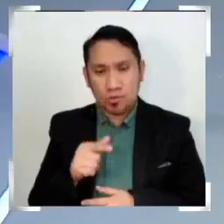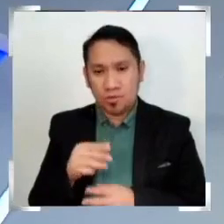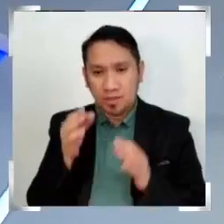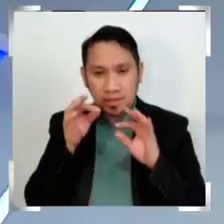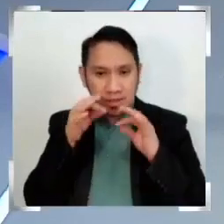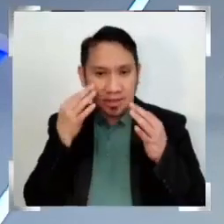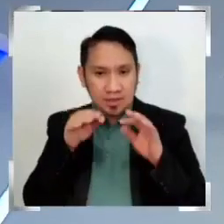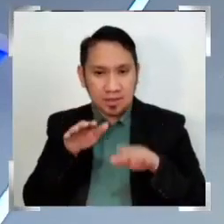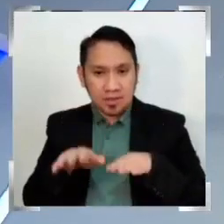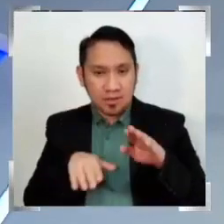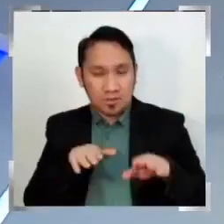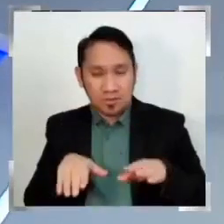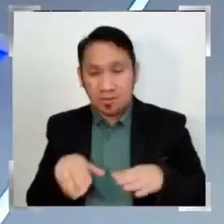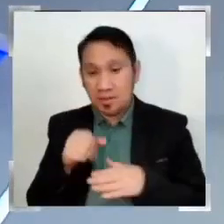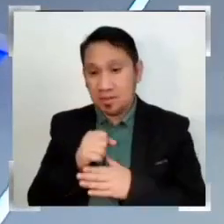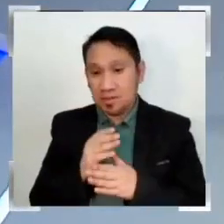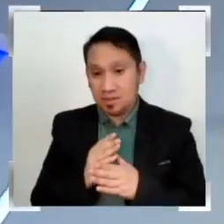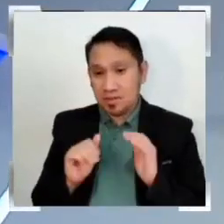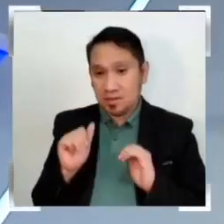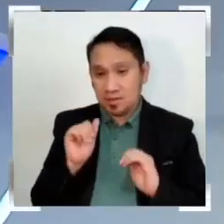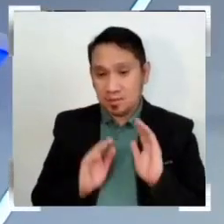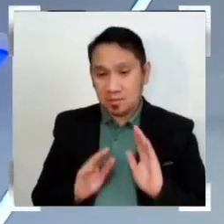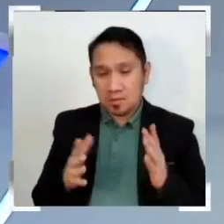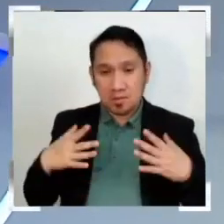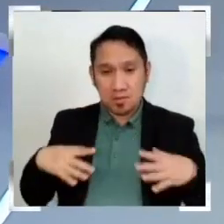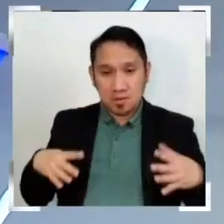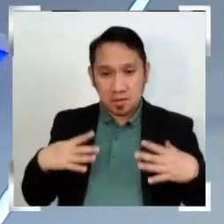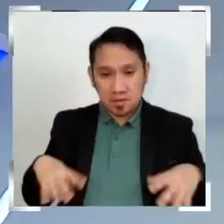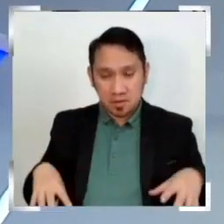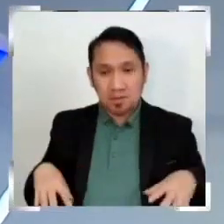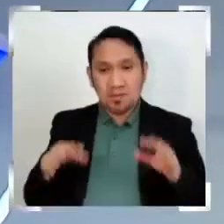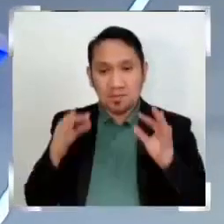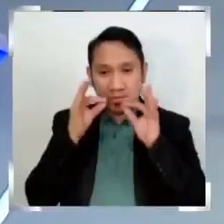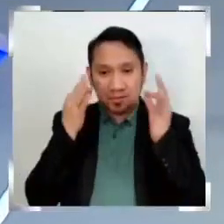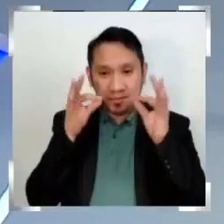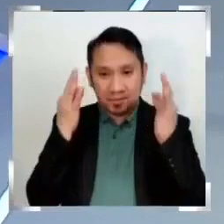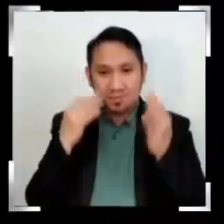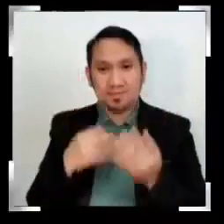ilang celebrity, bihis-pusa. Ating saksiyan.